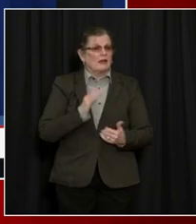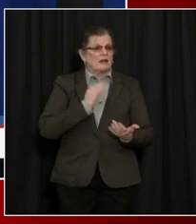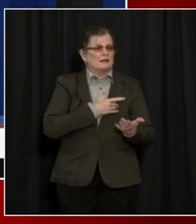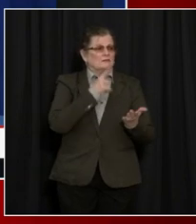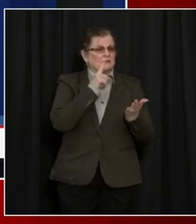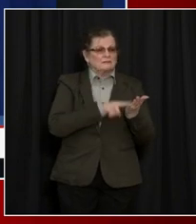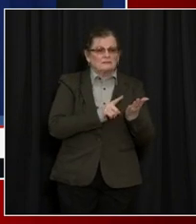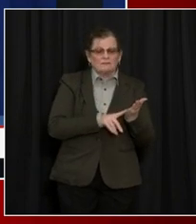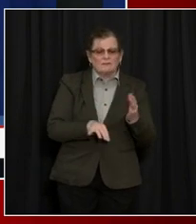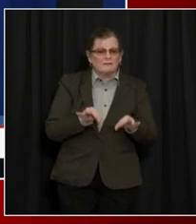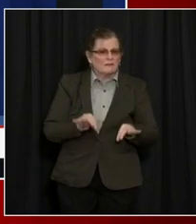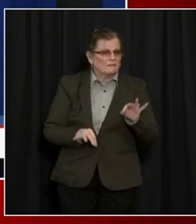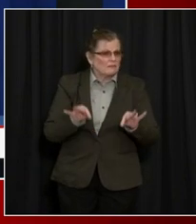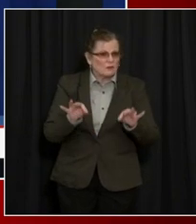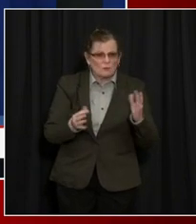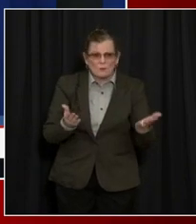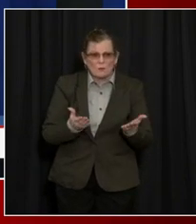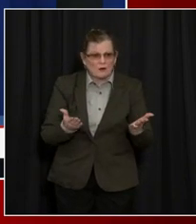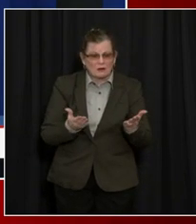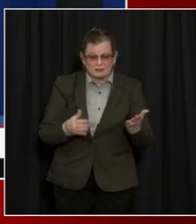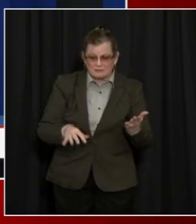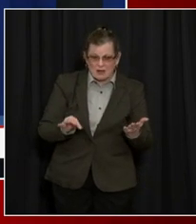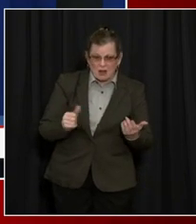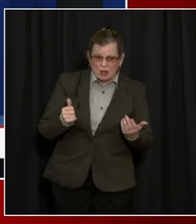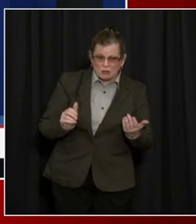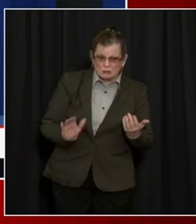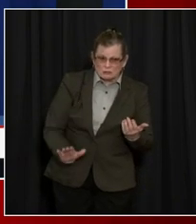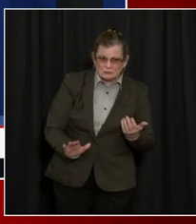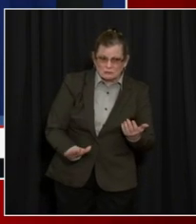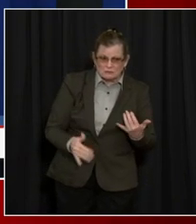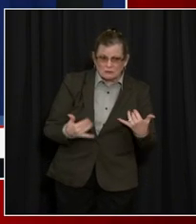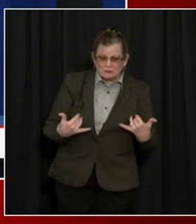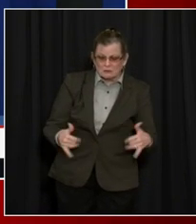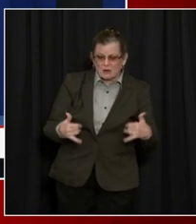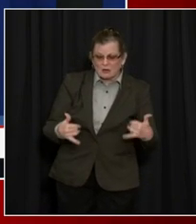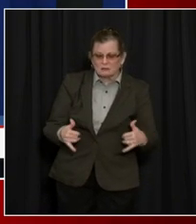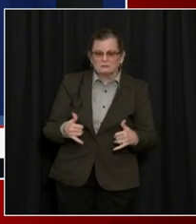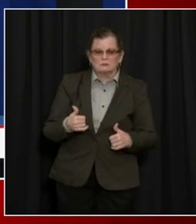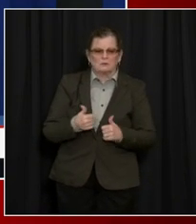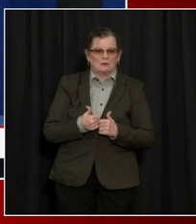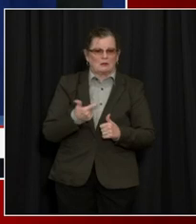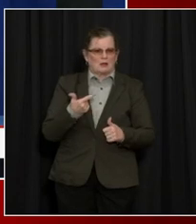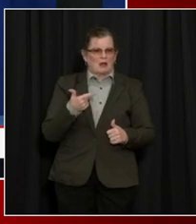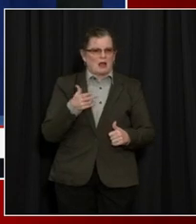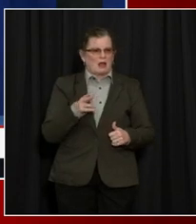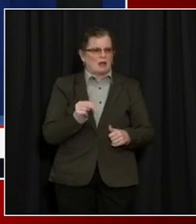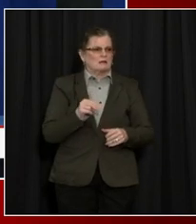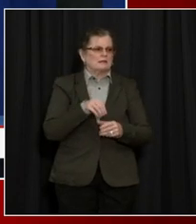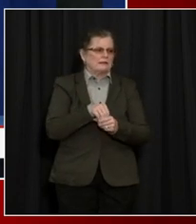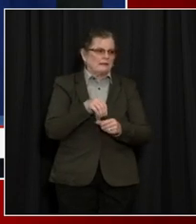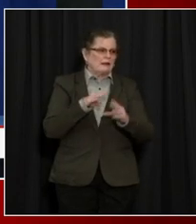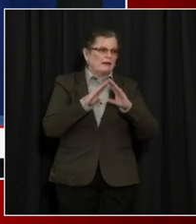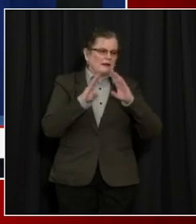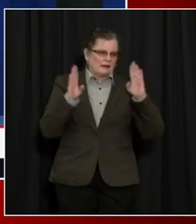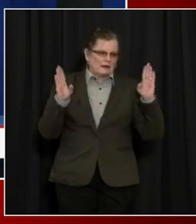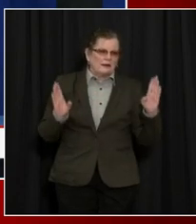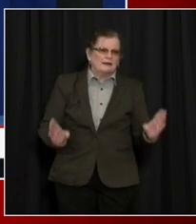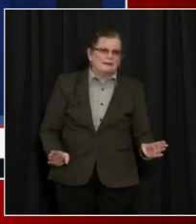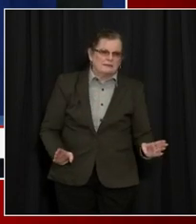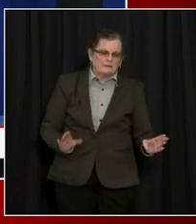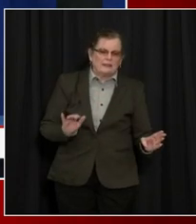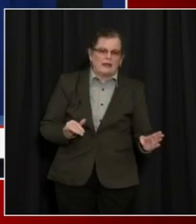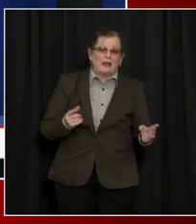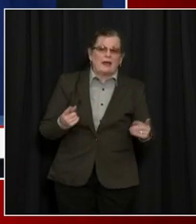another child was playing with a firearm inside of the residence, and we believe this led to an accidental